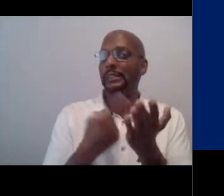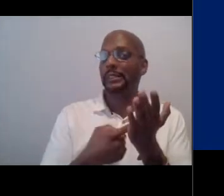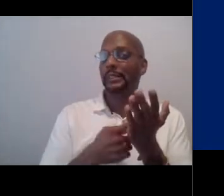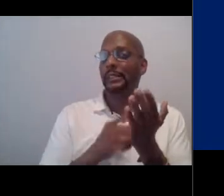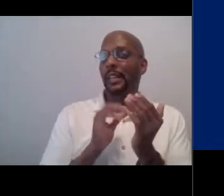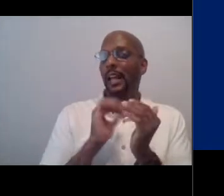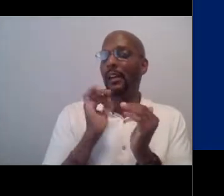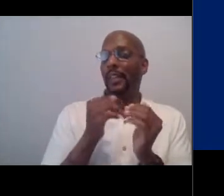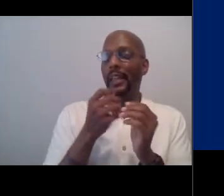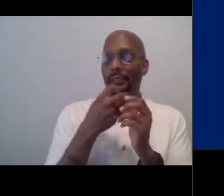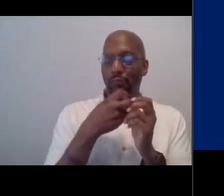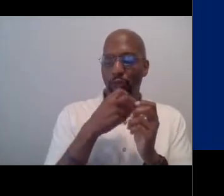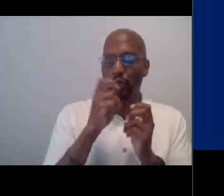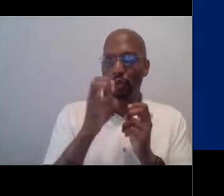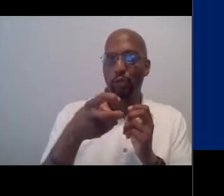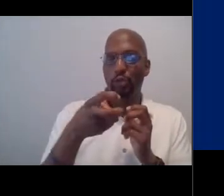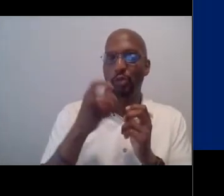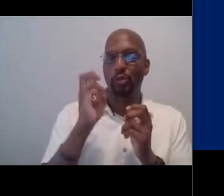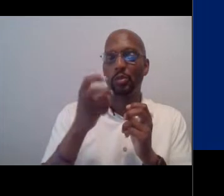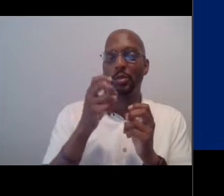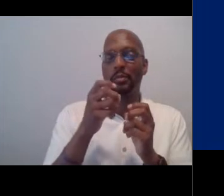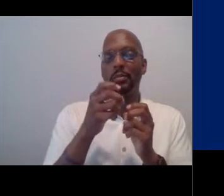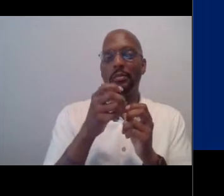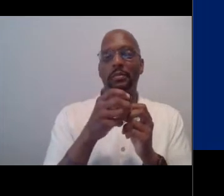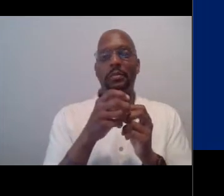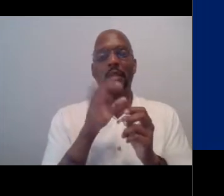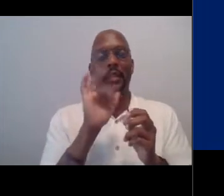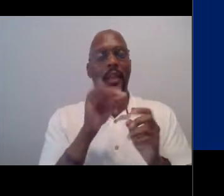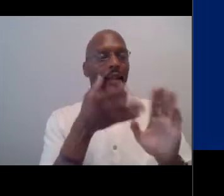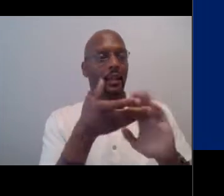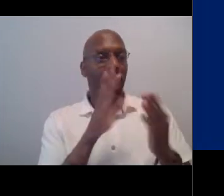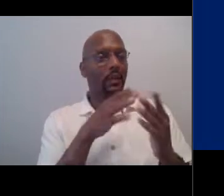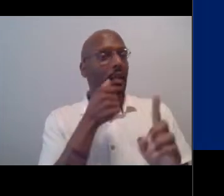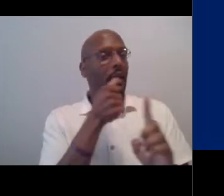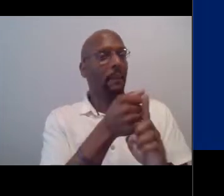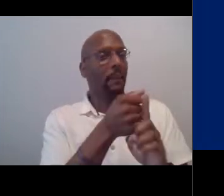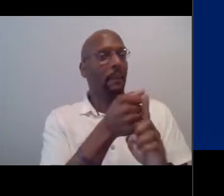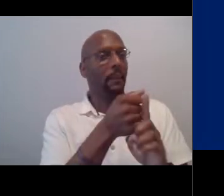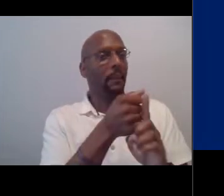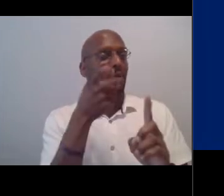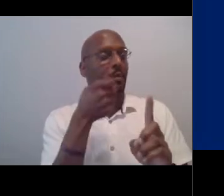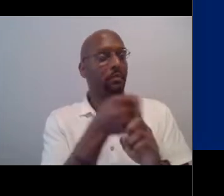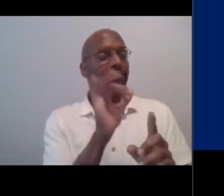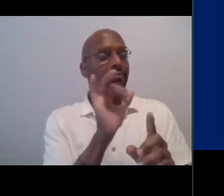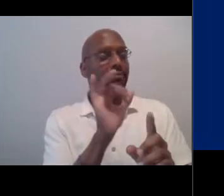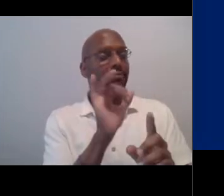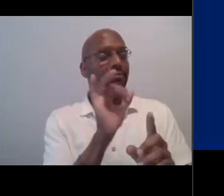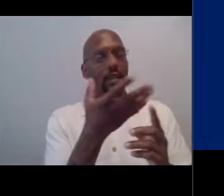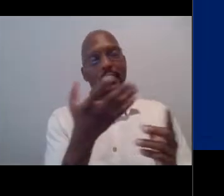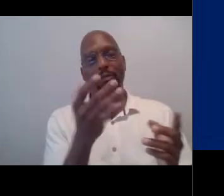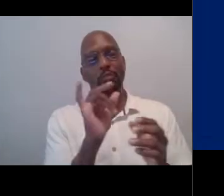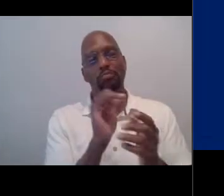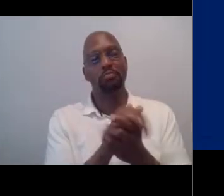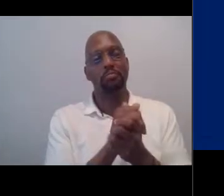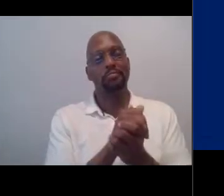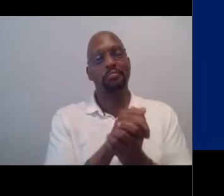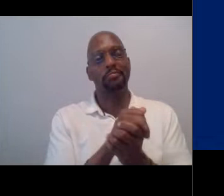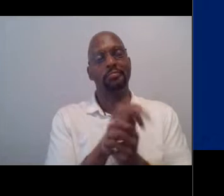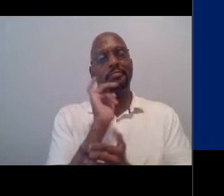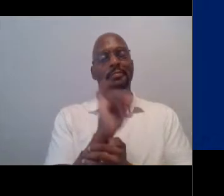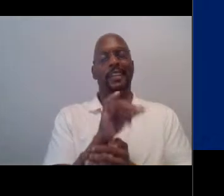that transportation impact is on that community also disparately. So it's a little bit of both. So I think that is a